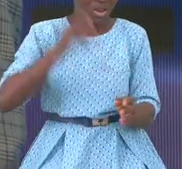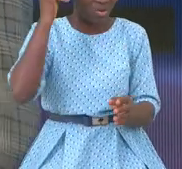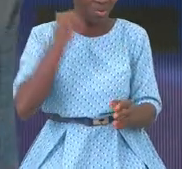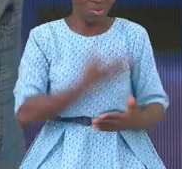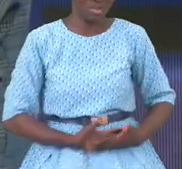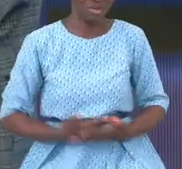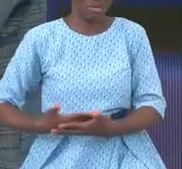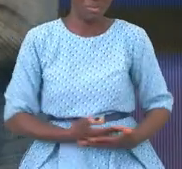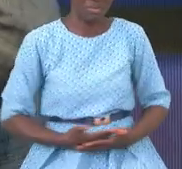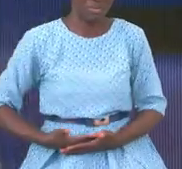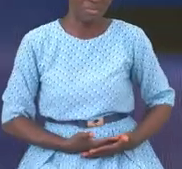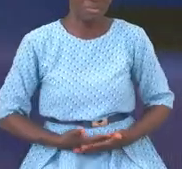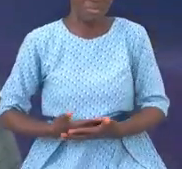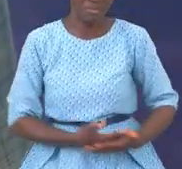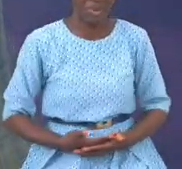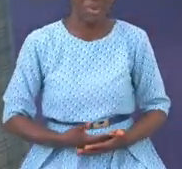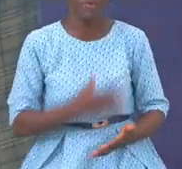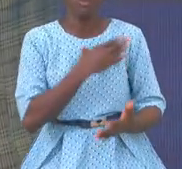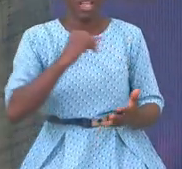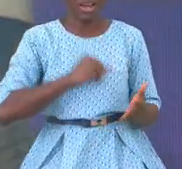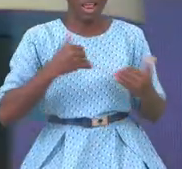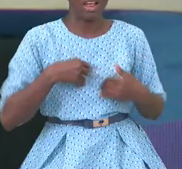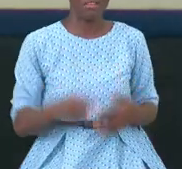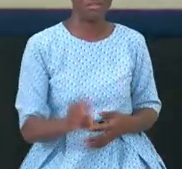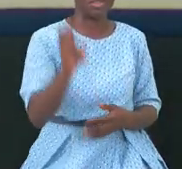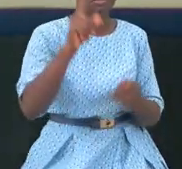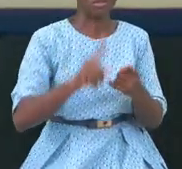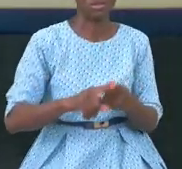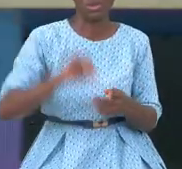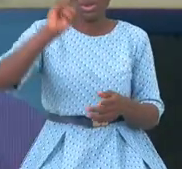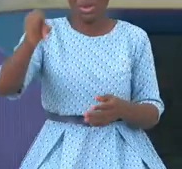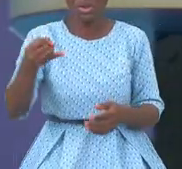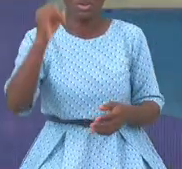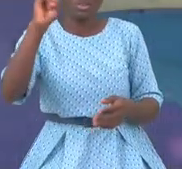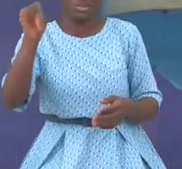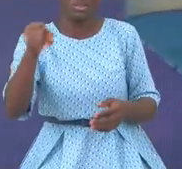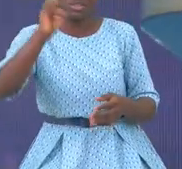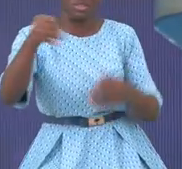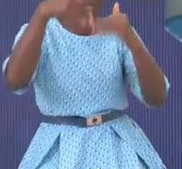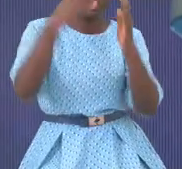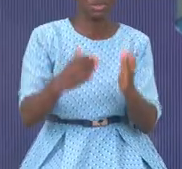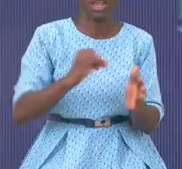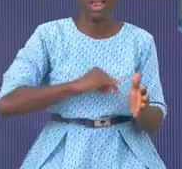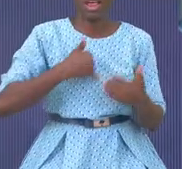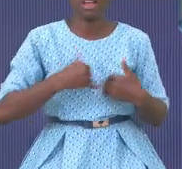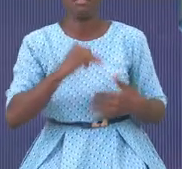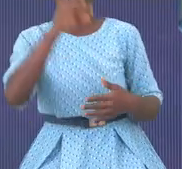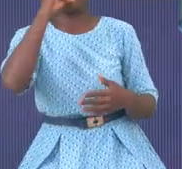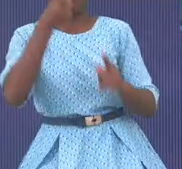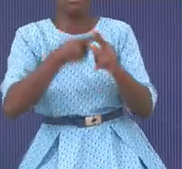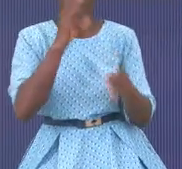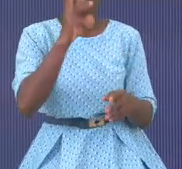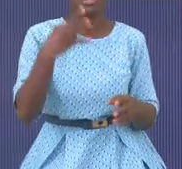River Jordan, and this, I have the certificate of ordination on my